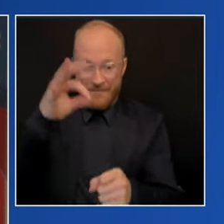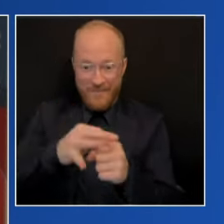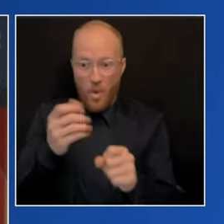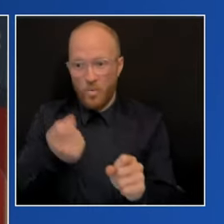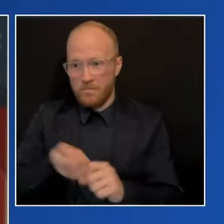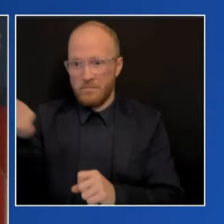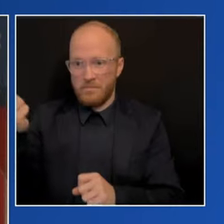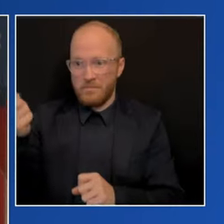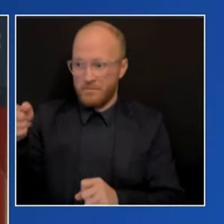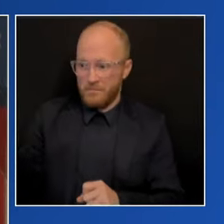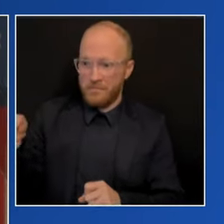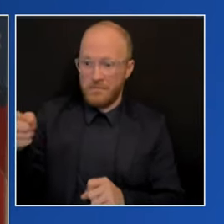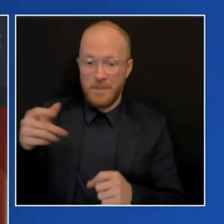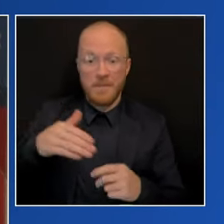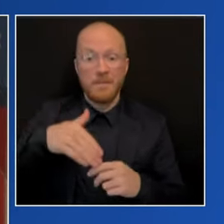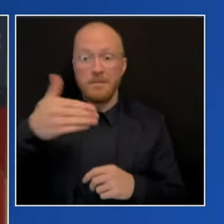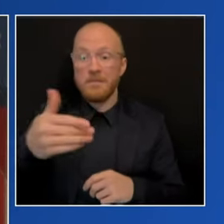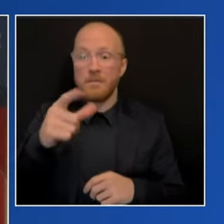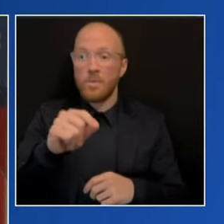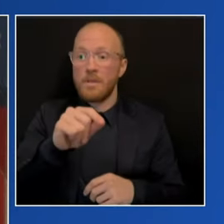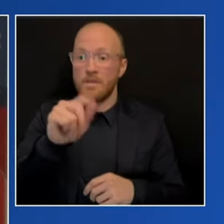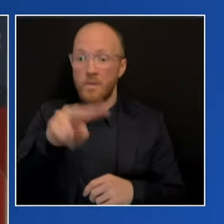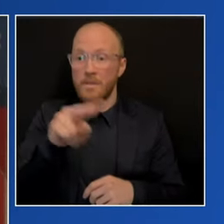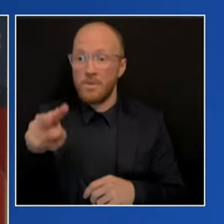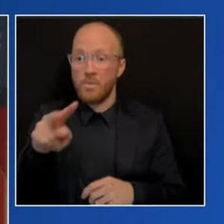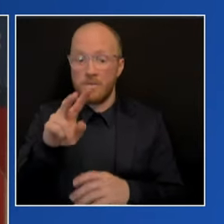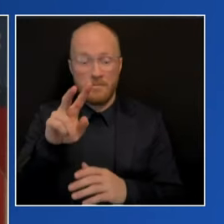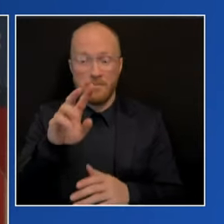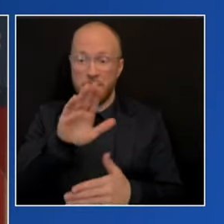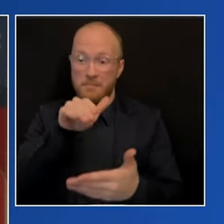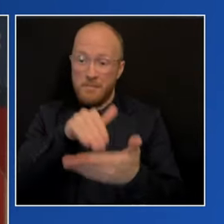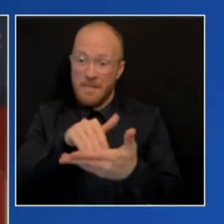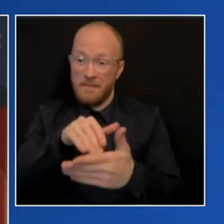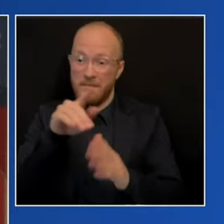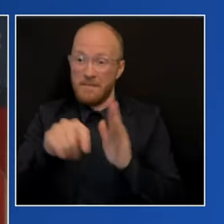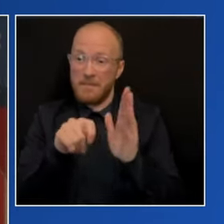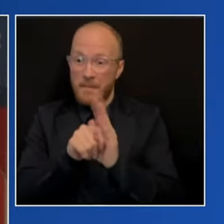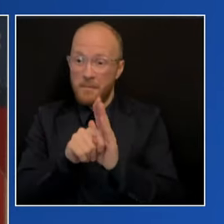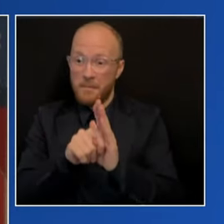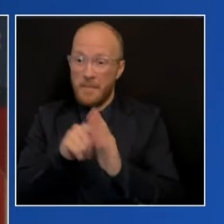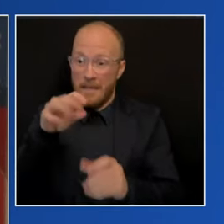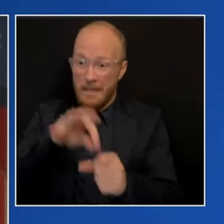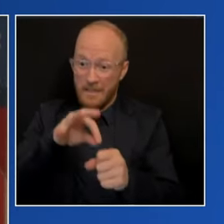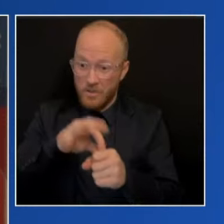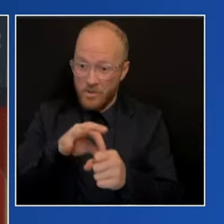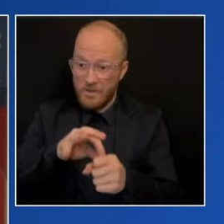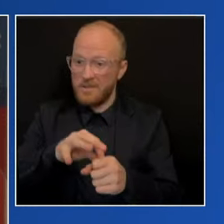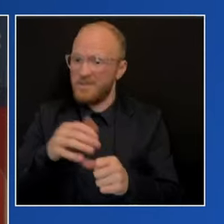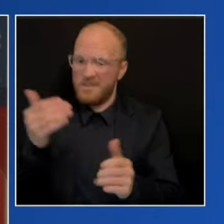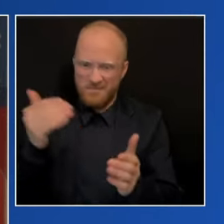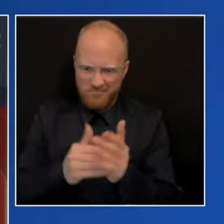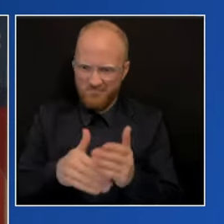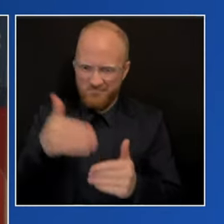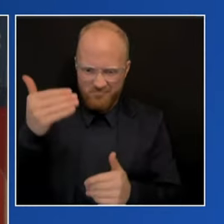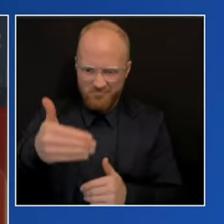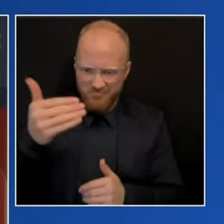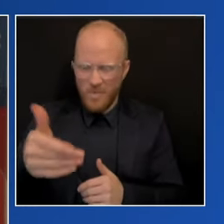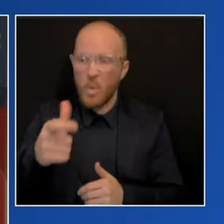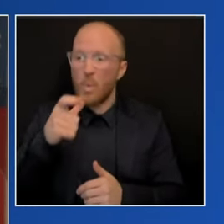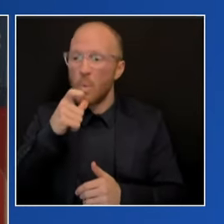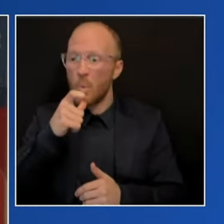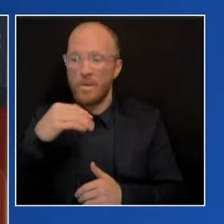2022, historic midterm election, in state after state, election after election, the election deniers were